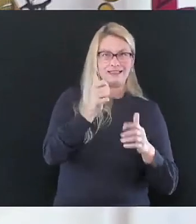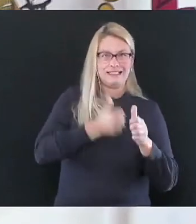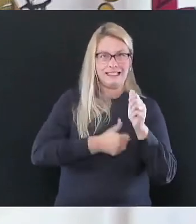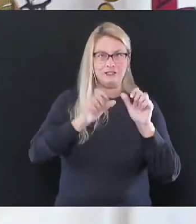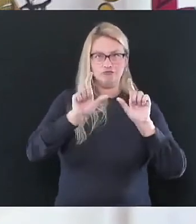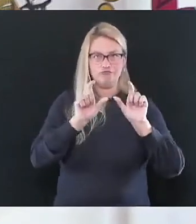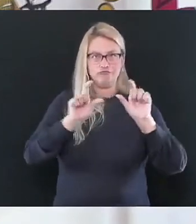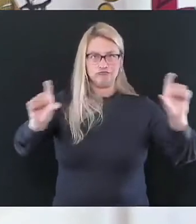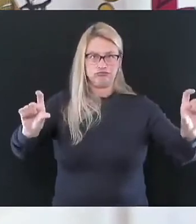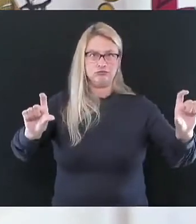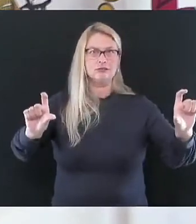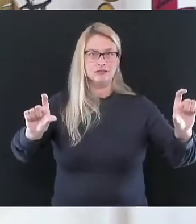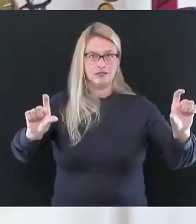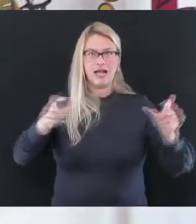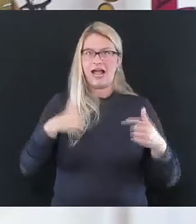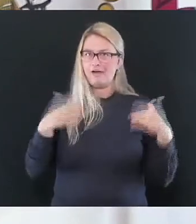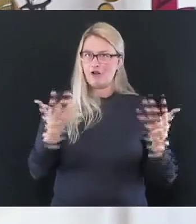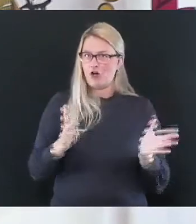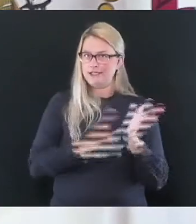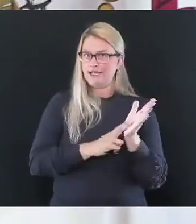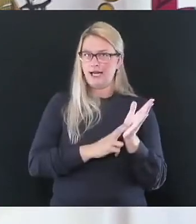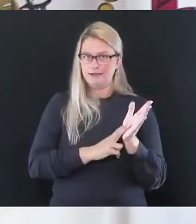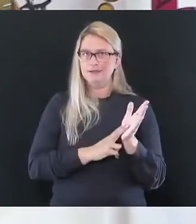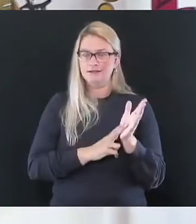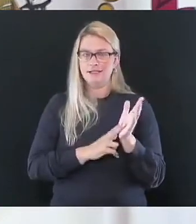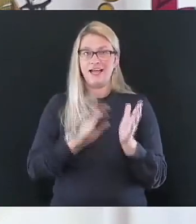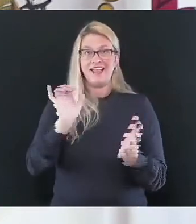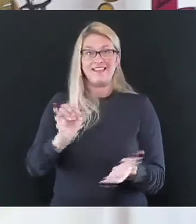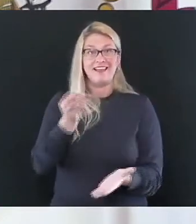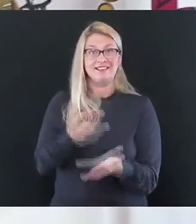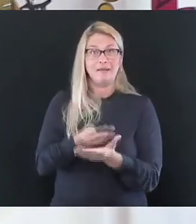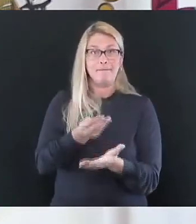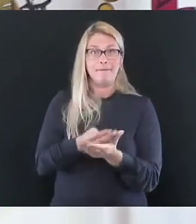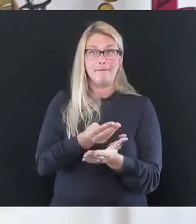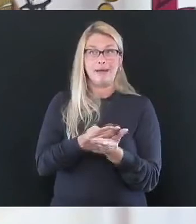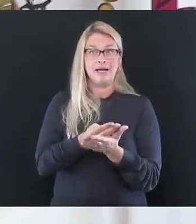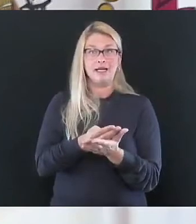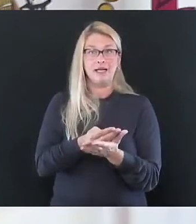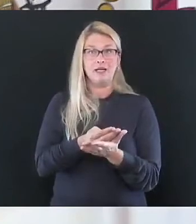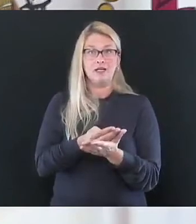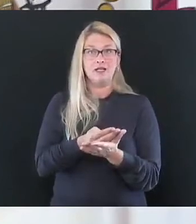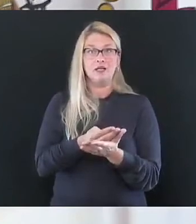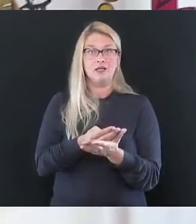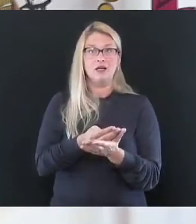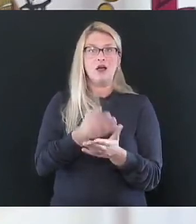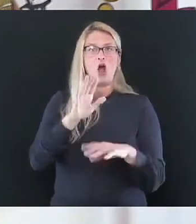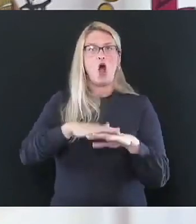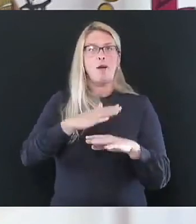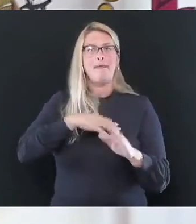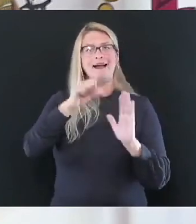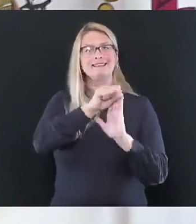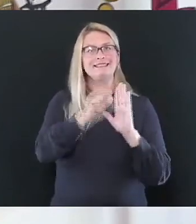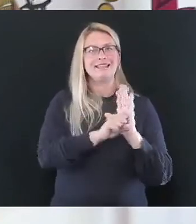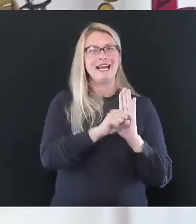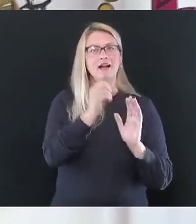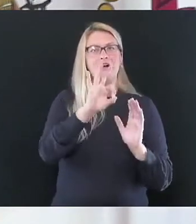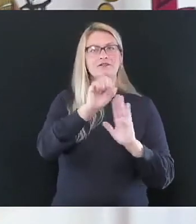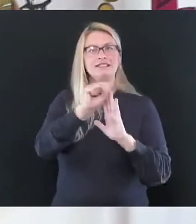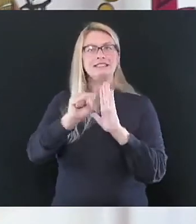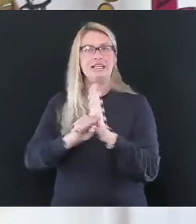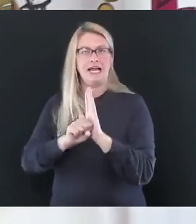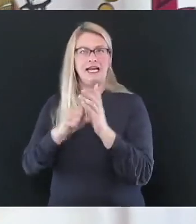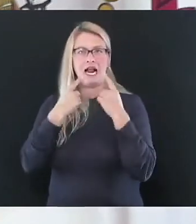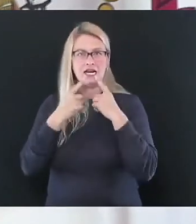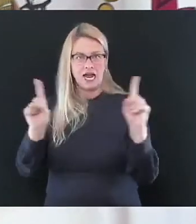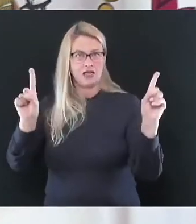kind enough to pass, and I signed it. This is the money that we outlined in my State of the State. We're really happy to do this and